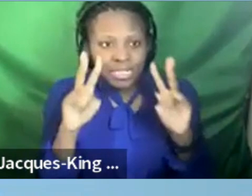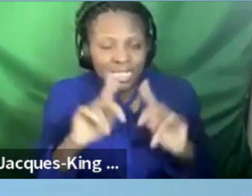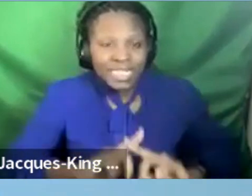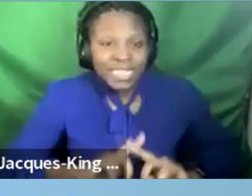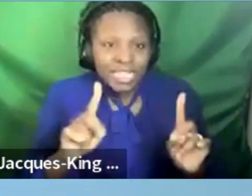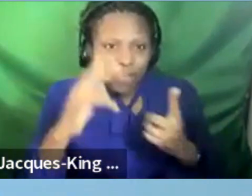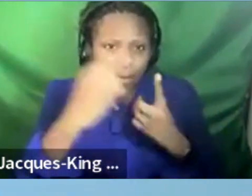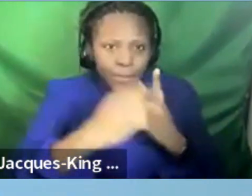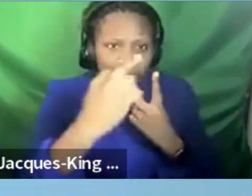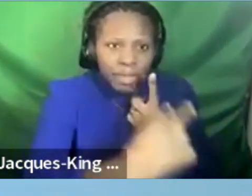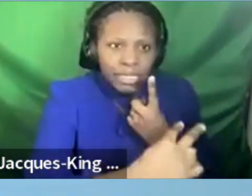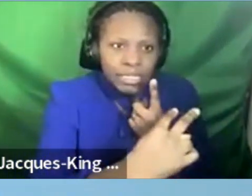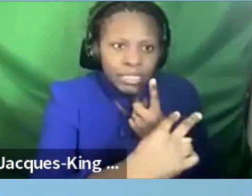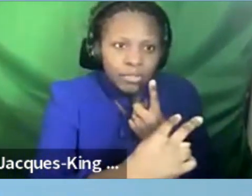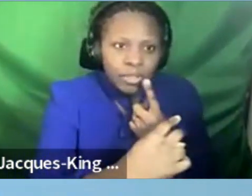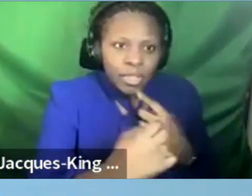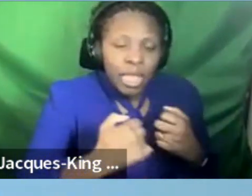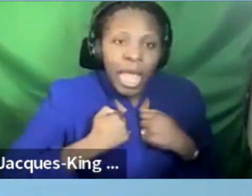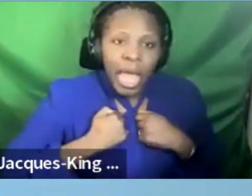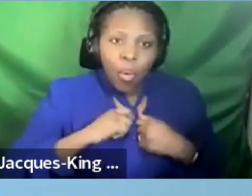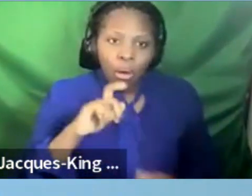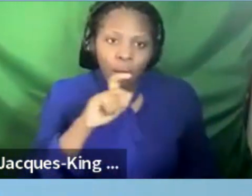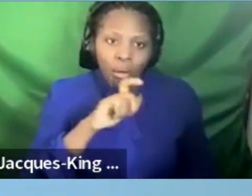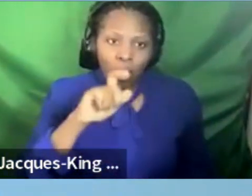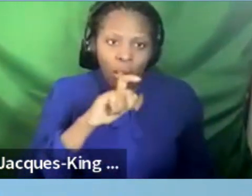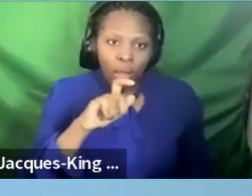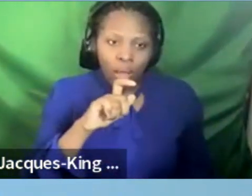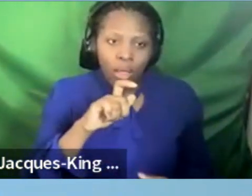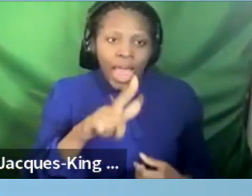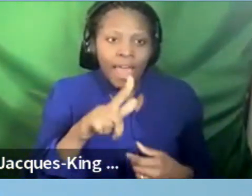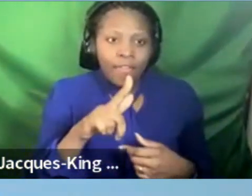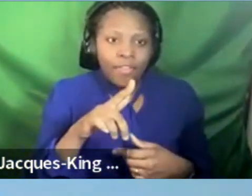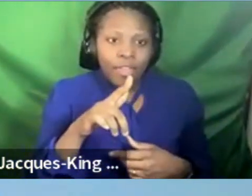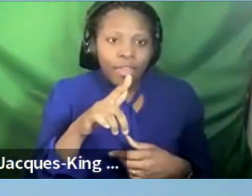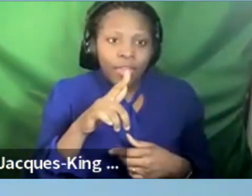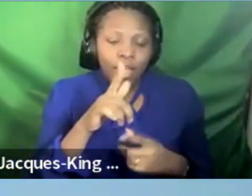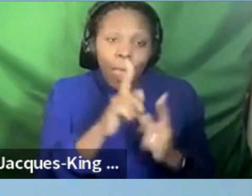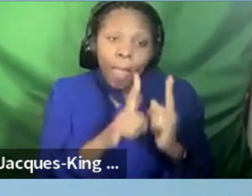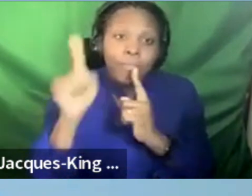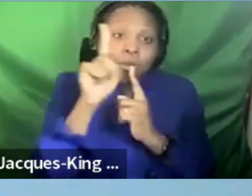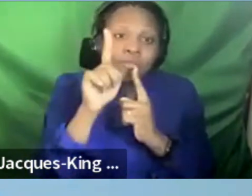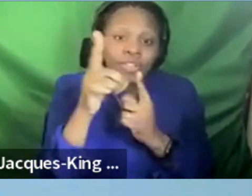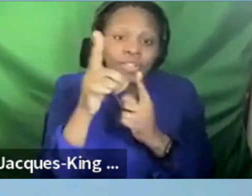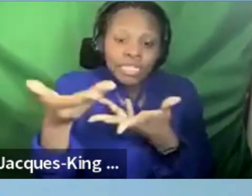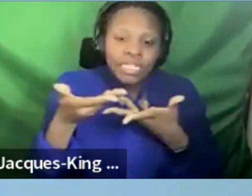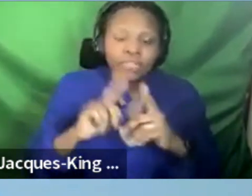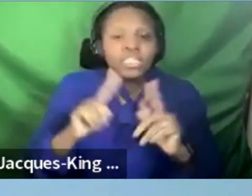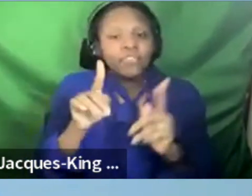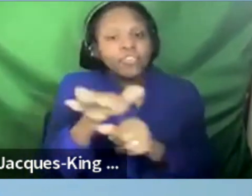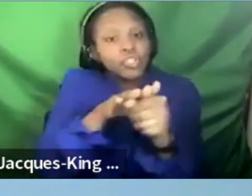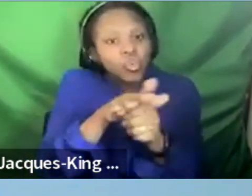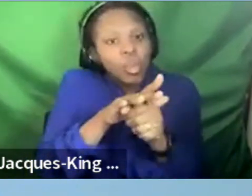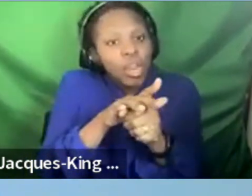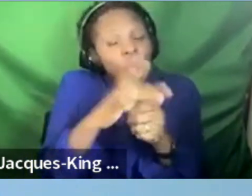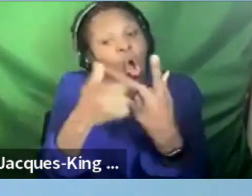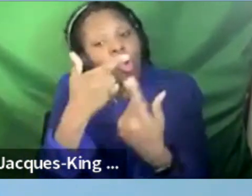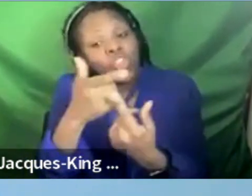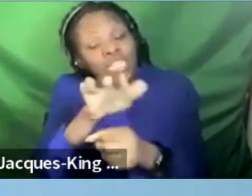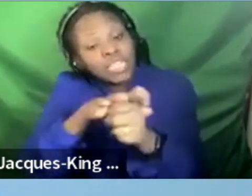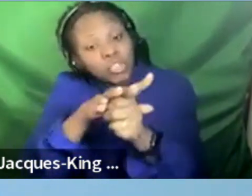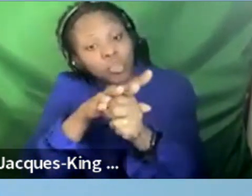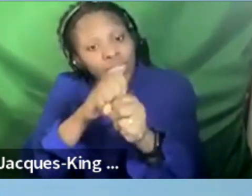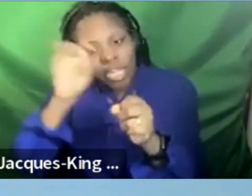our different perspectives on our color and the privilege it gives us in different situations and takes away from us in